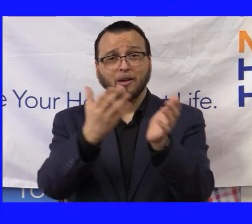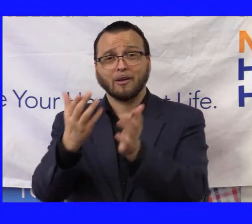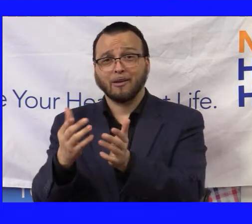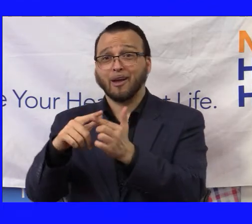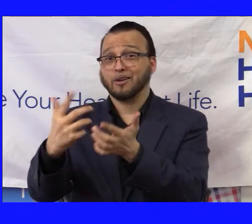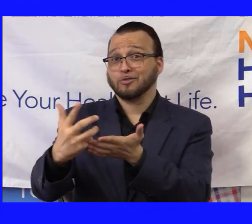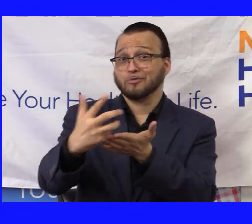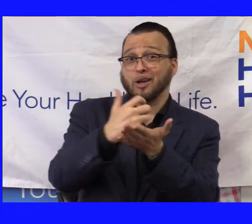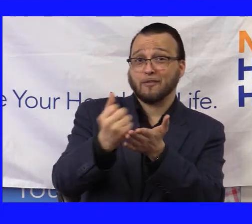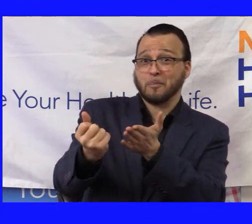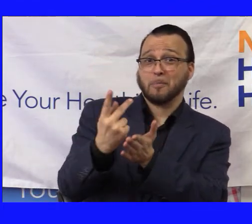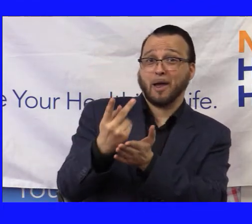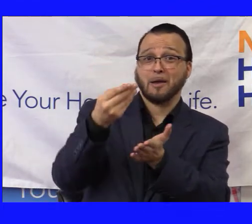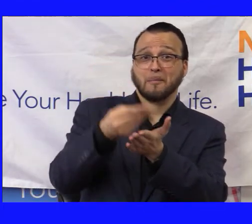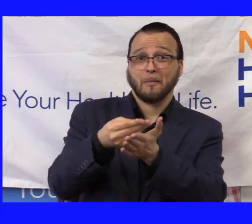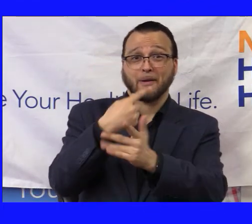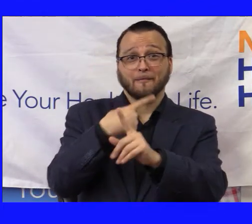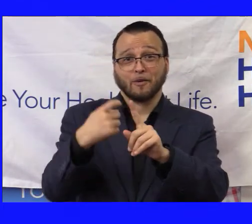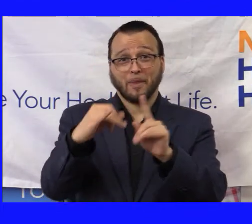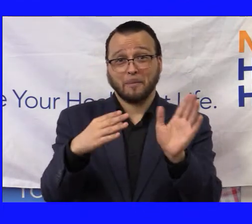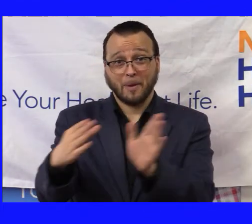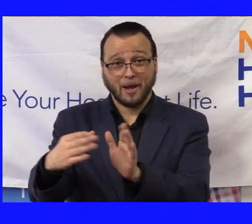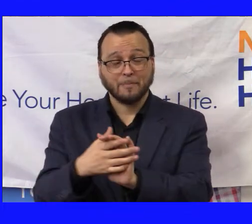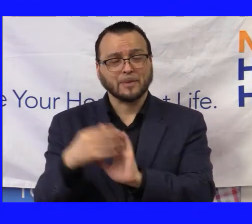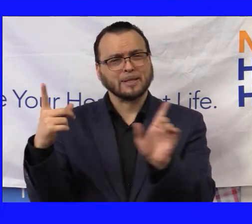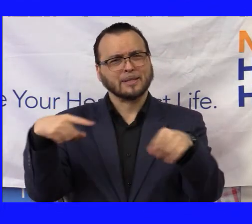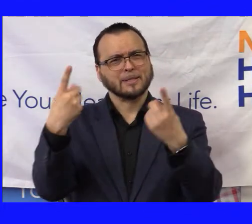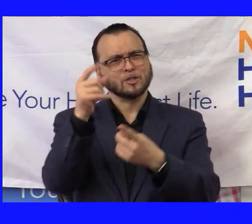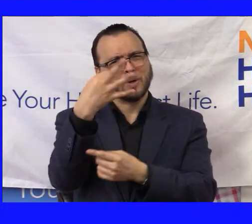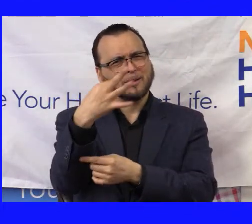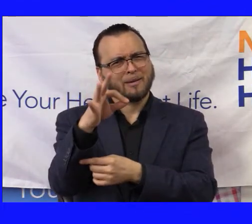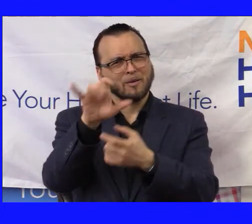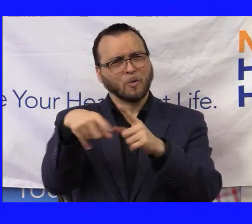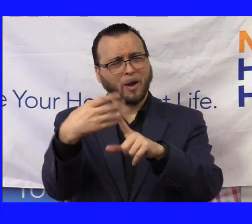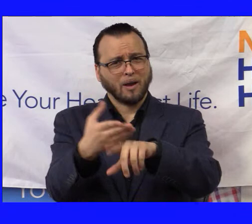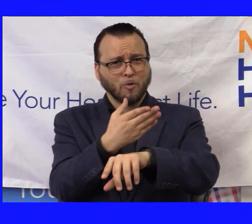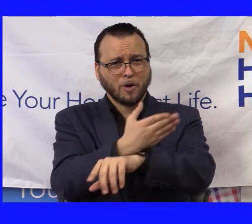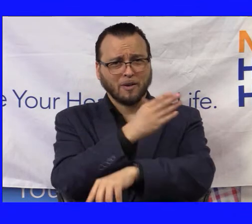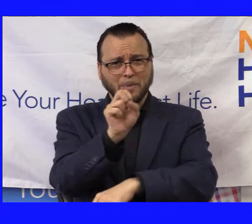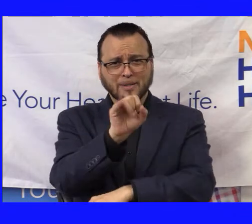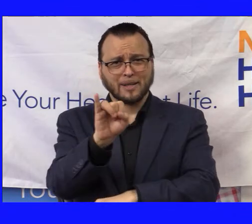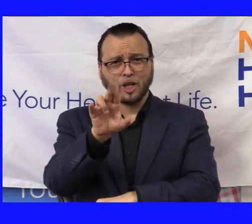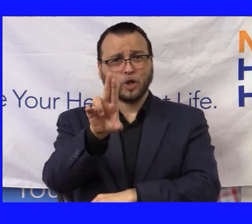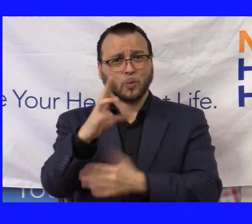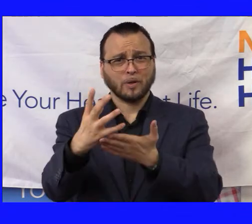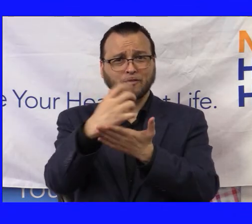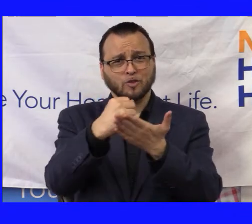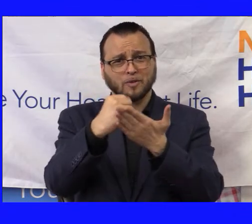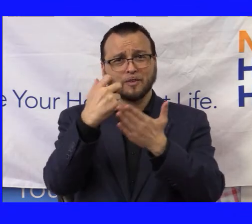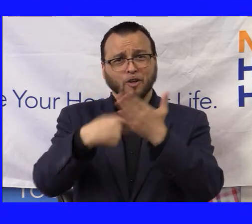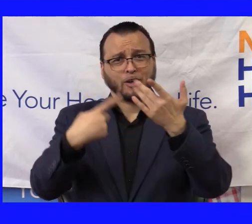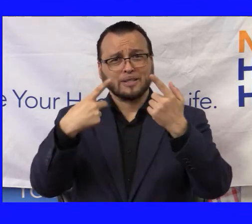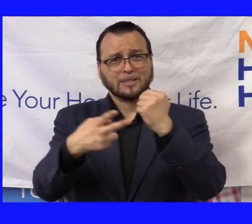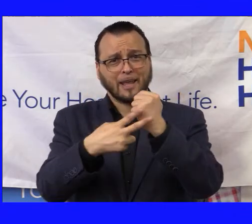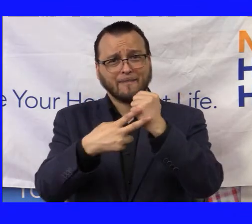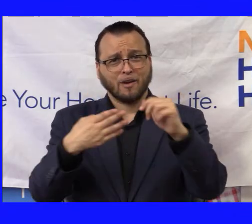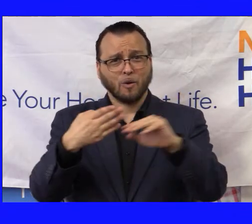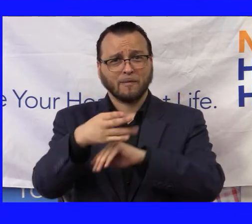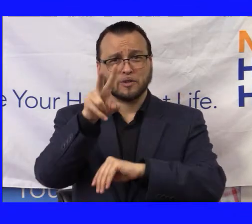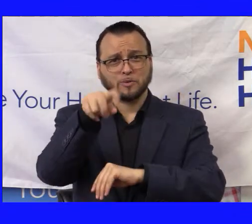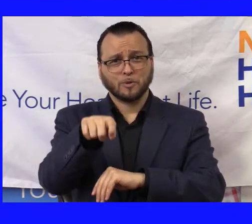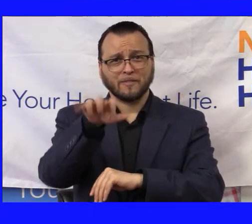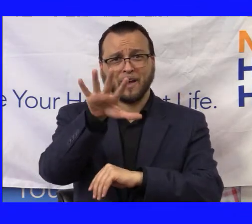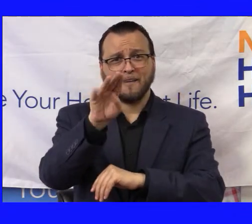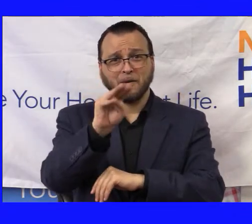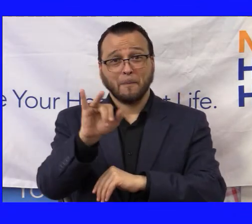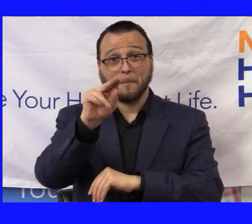plan. Since 2019, when the unit was revamped, the SIU has achieved cost savings of over